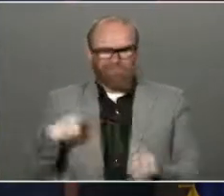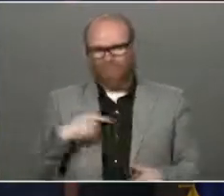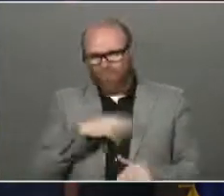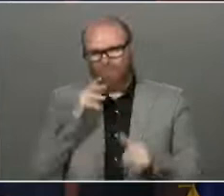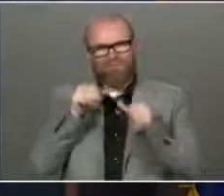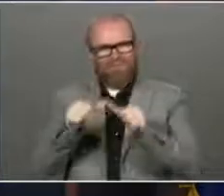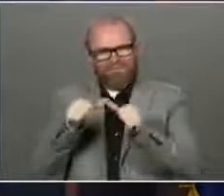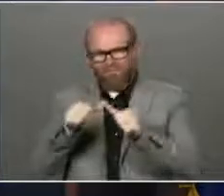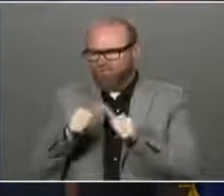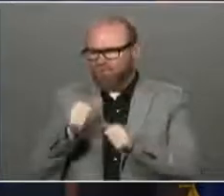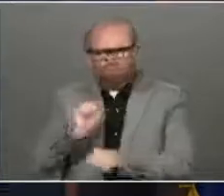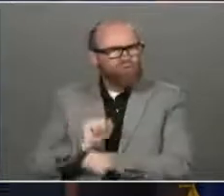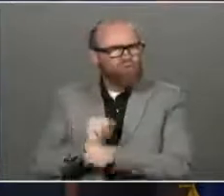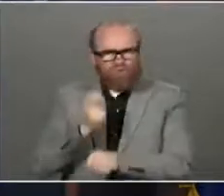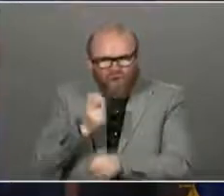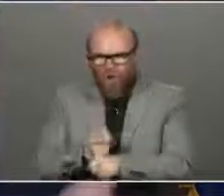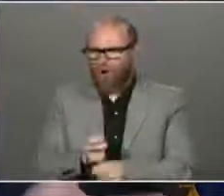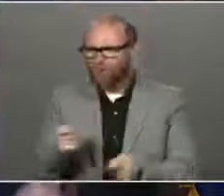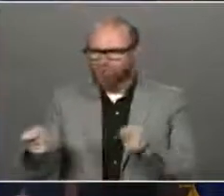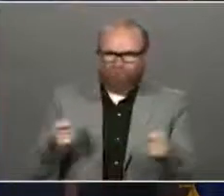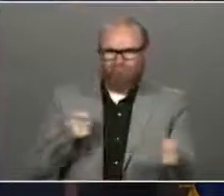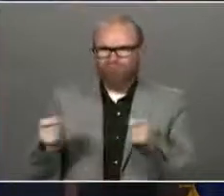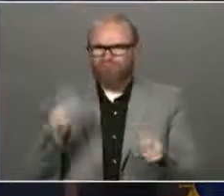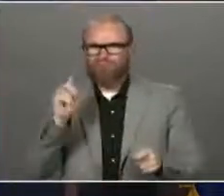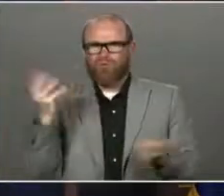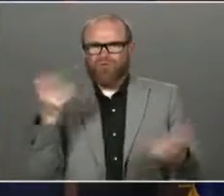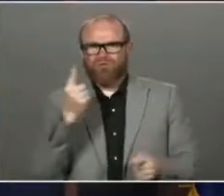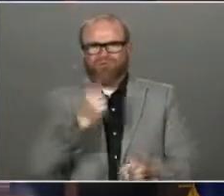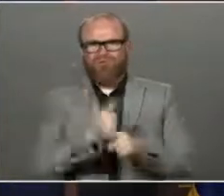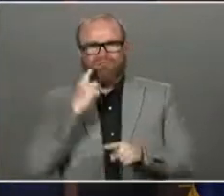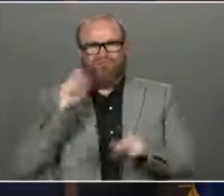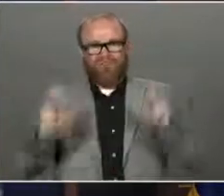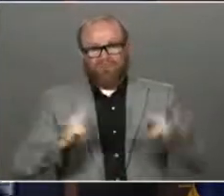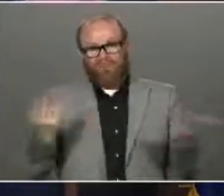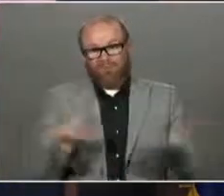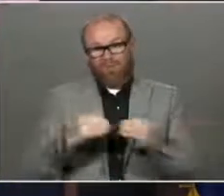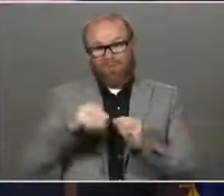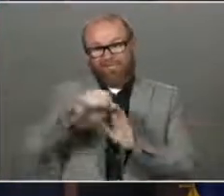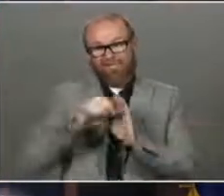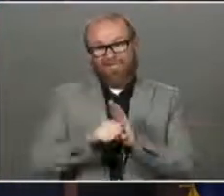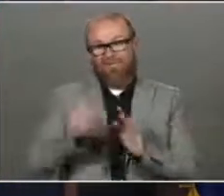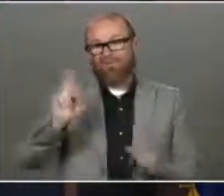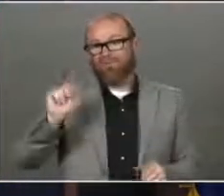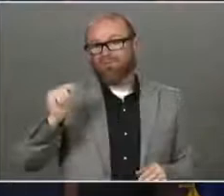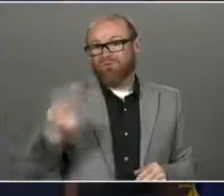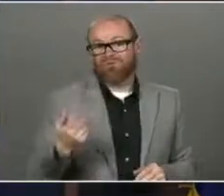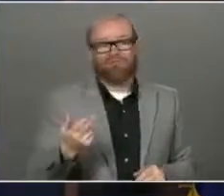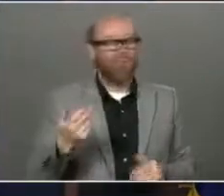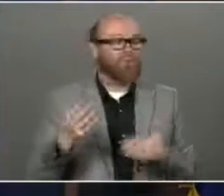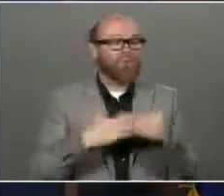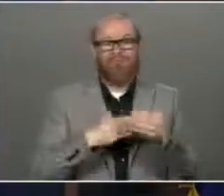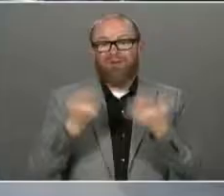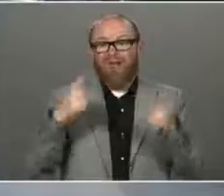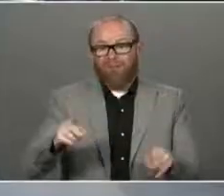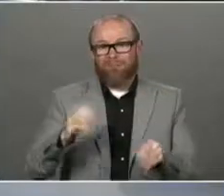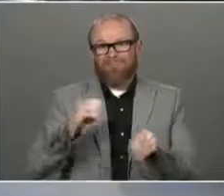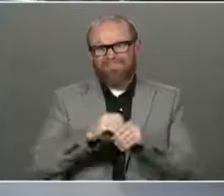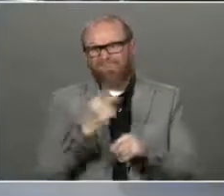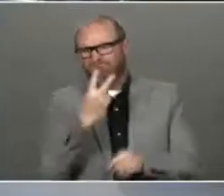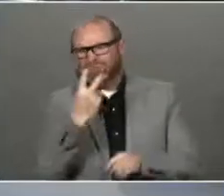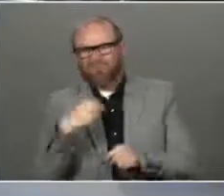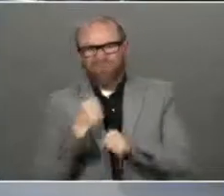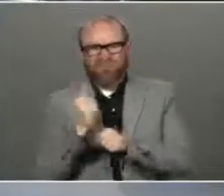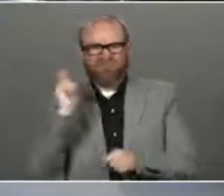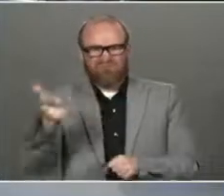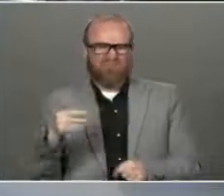govern and do the things that we feel are right and best for the people of the state of Utah. And then whatever happens in 2.5 years happens. I want to get to a couple